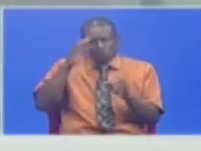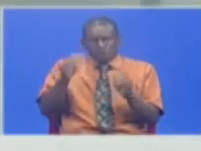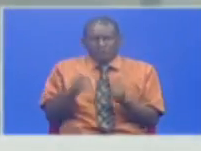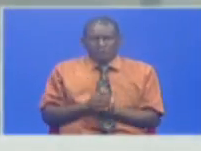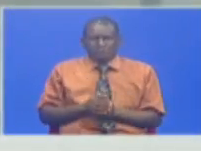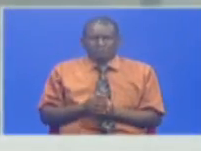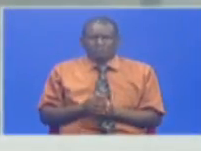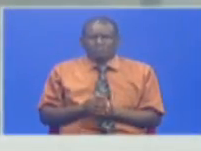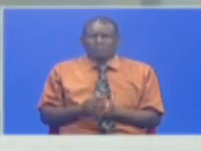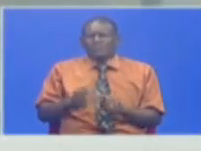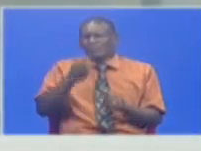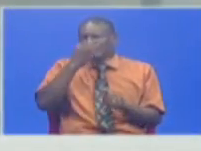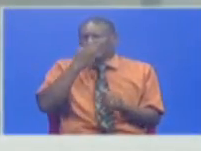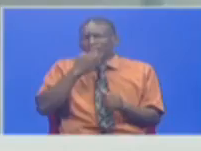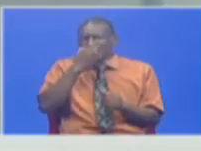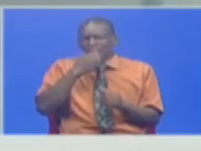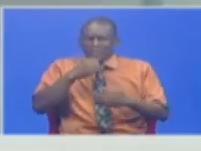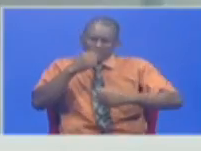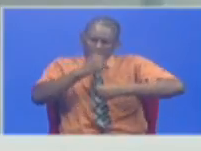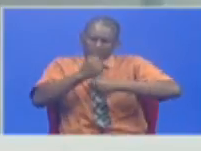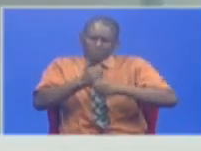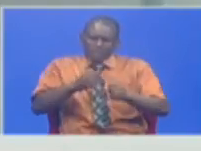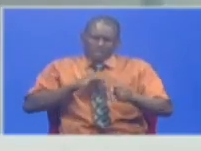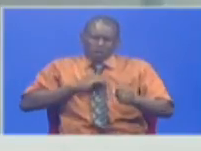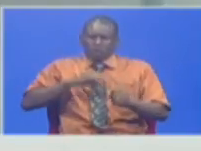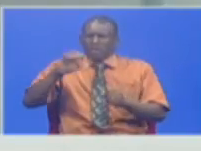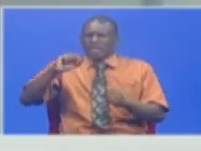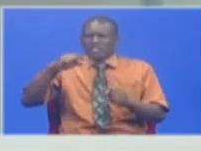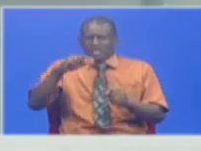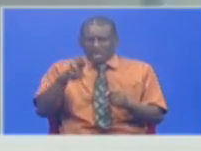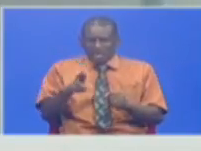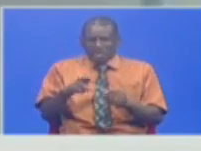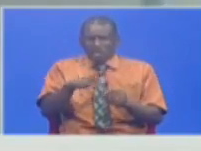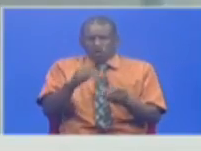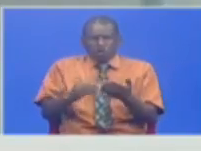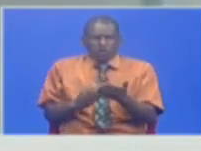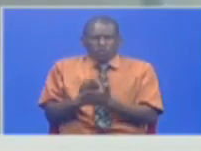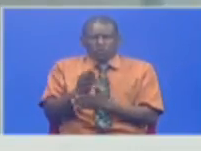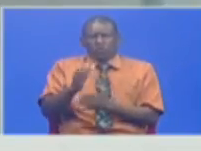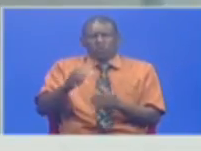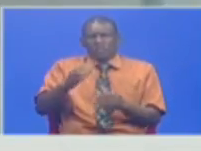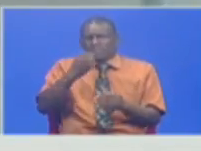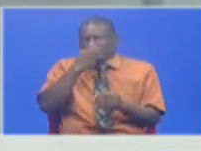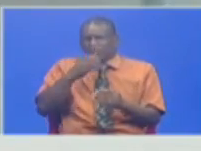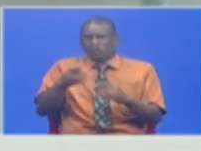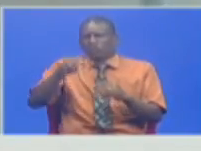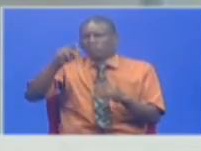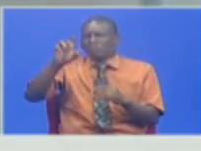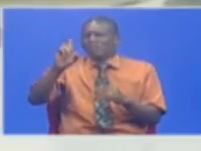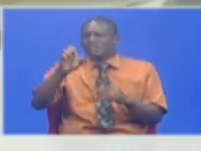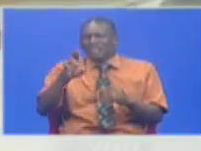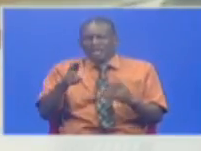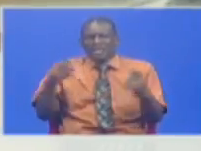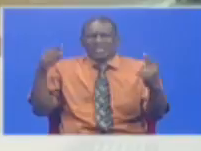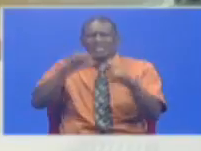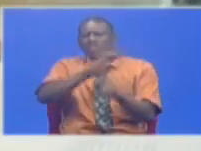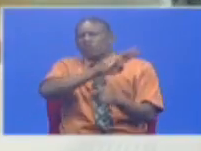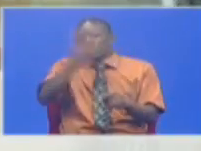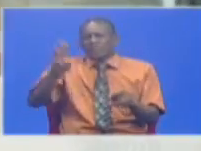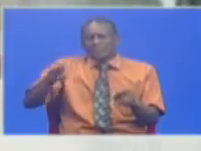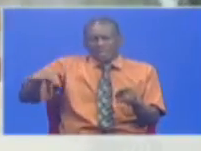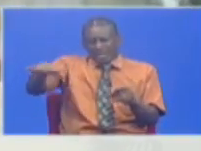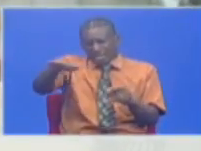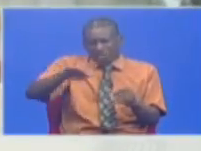That Tanzania is constructing its own SGR, traversing the country from the port of Dar es Salaam to the western part of the country